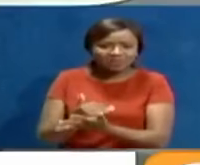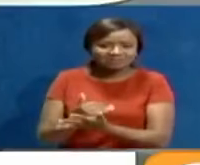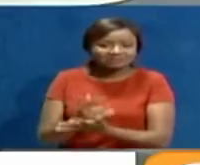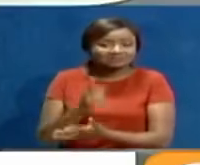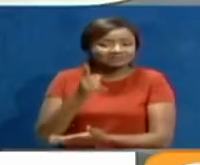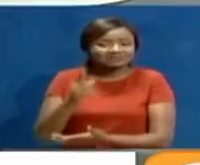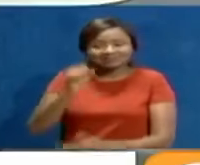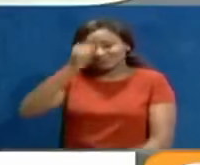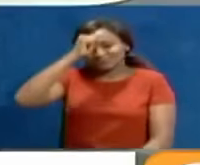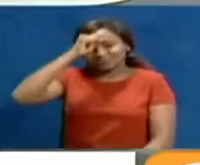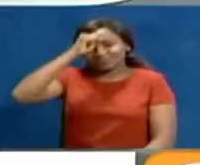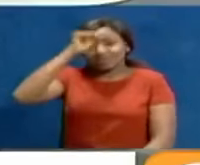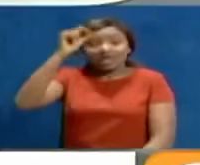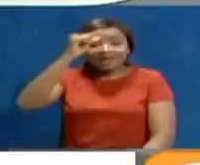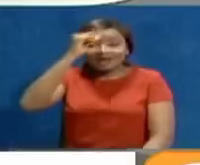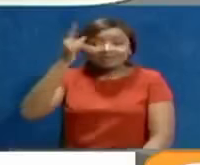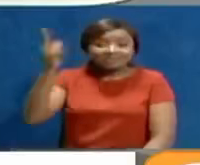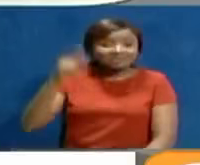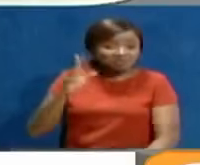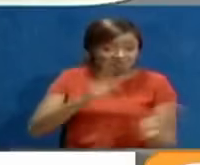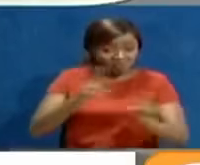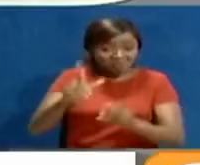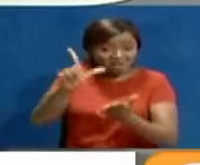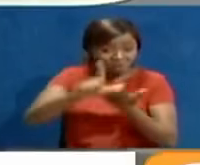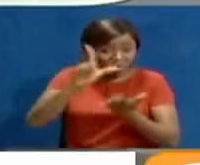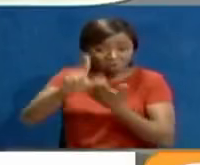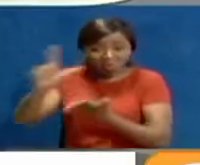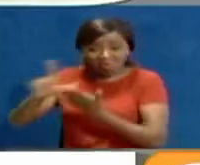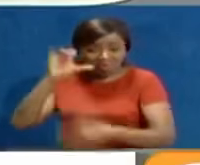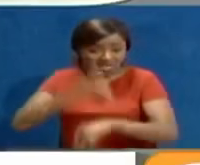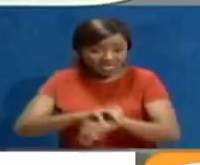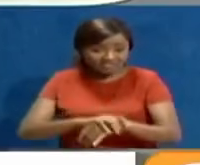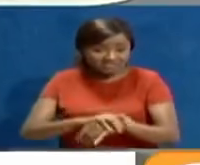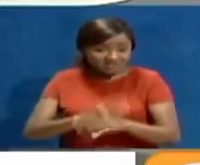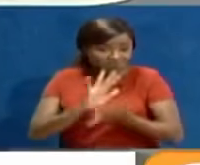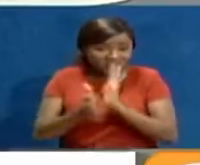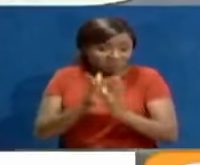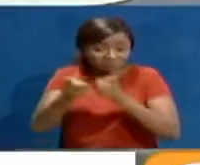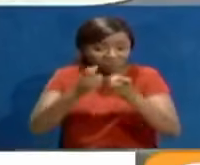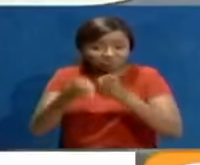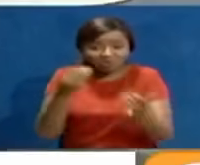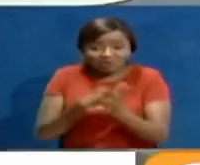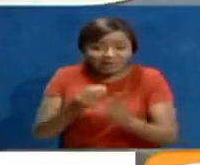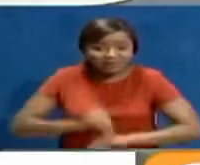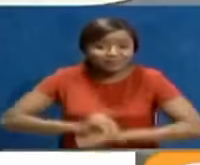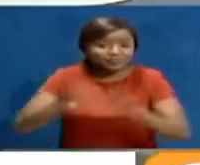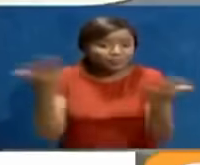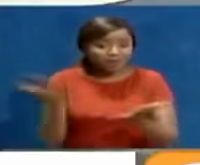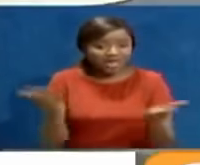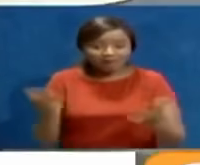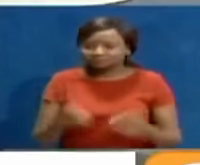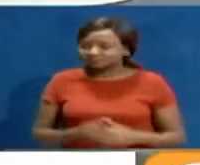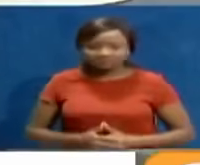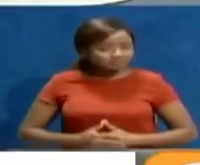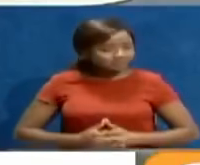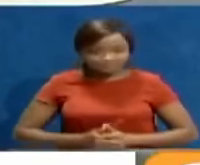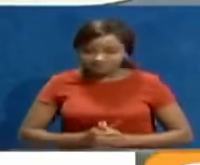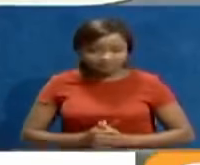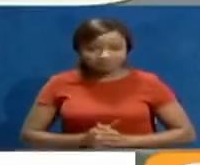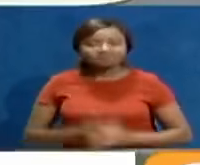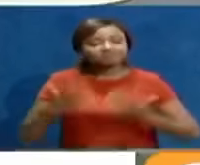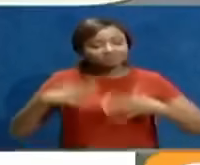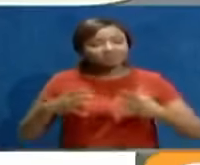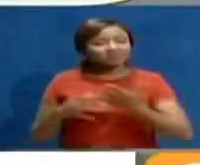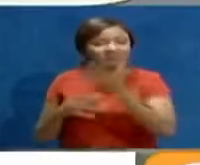bold and foolish. Government rarely borrows without knowing where funds will go, but government doesn't know where revenue will come from. People